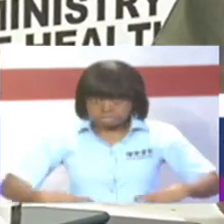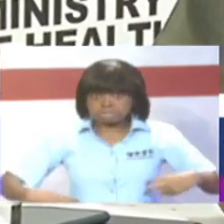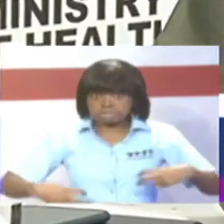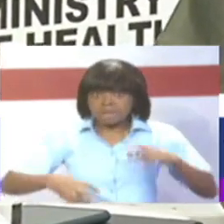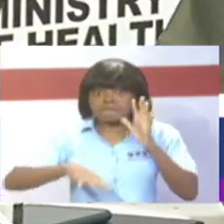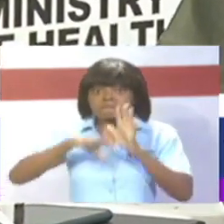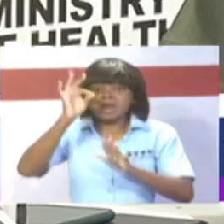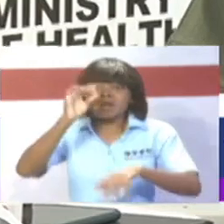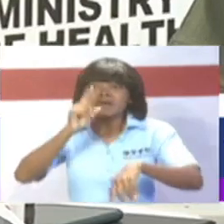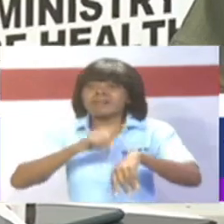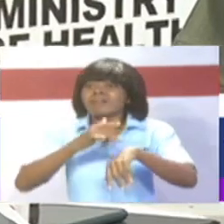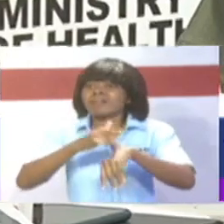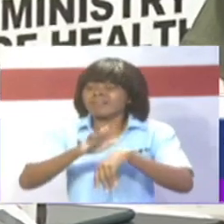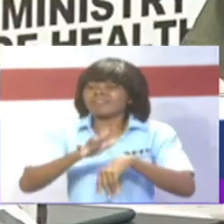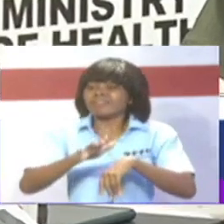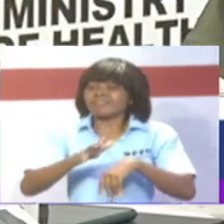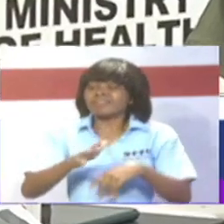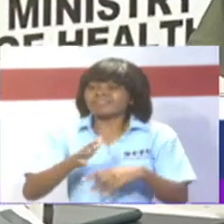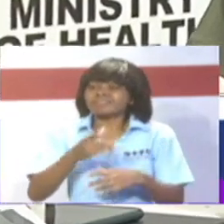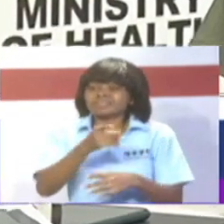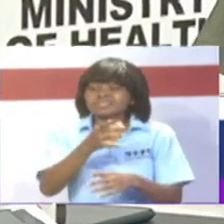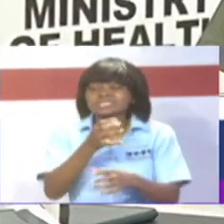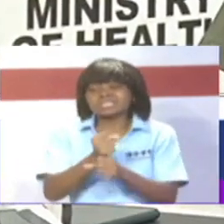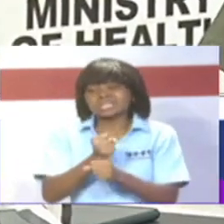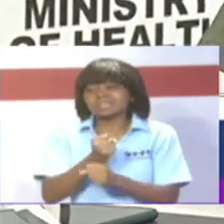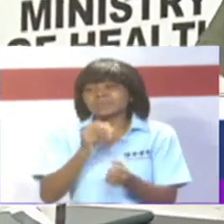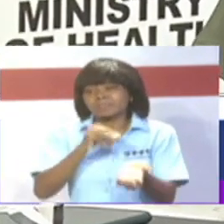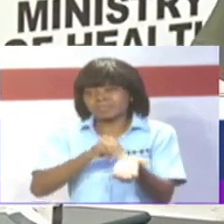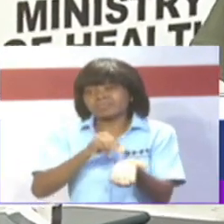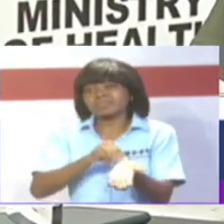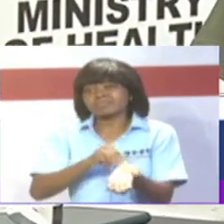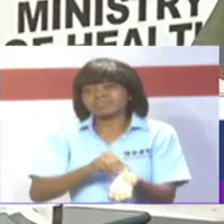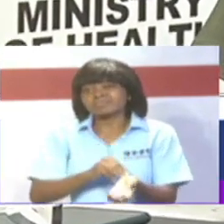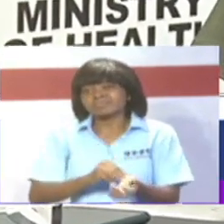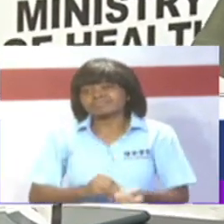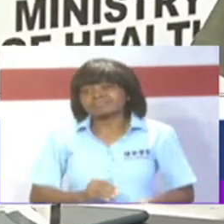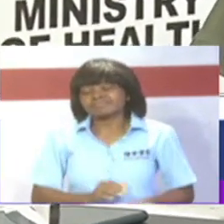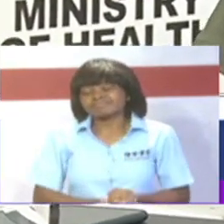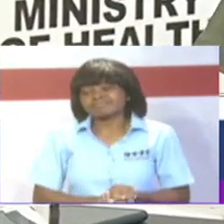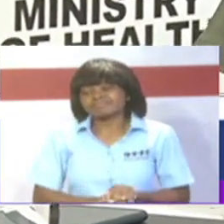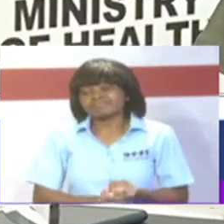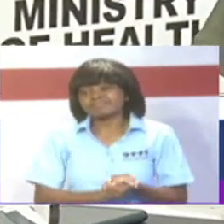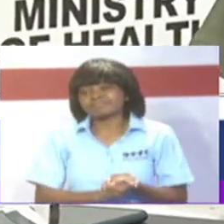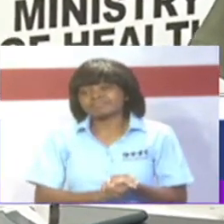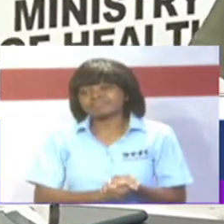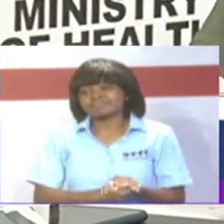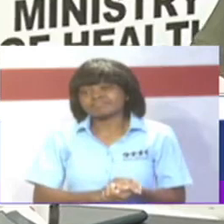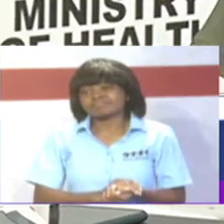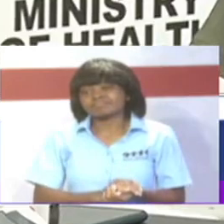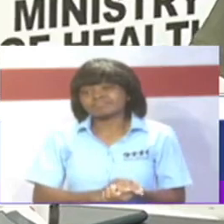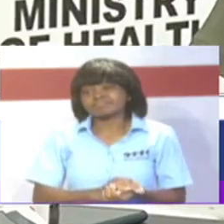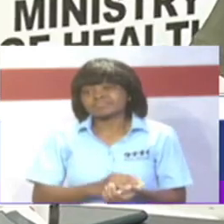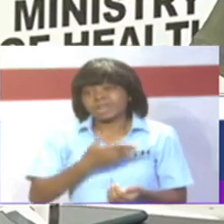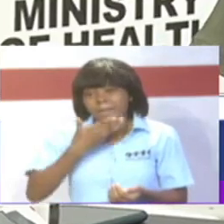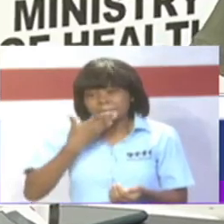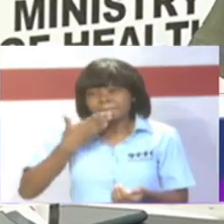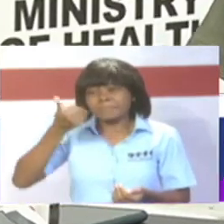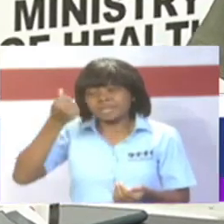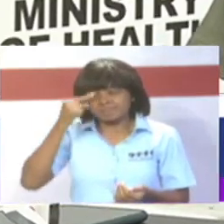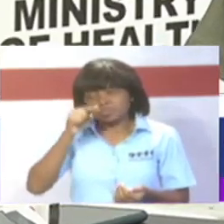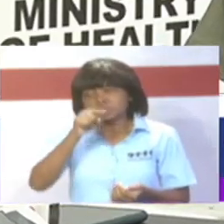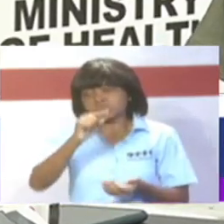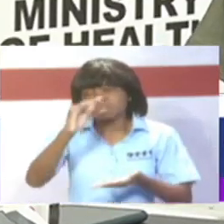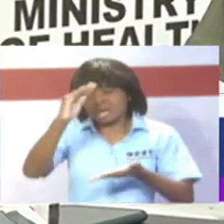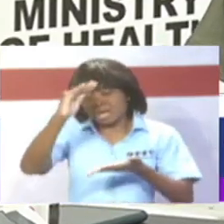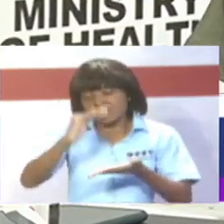treatment regime and what you're going to have to go through is much less traumatic to you, to your body, and to your mental health. So